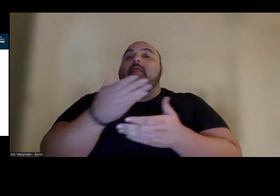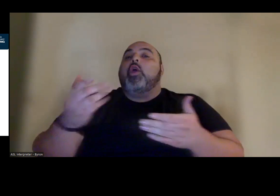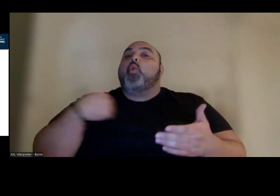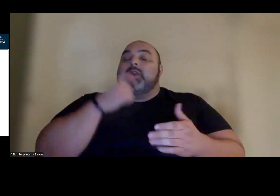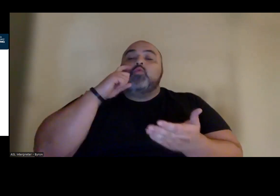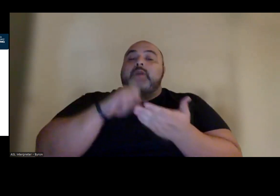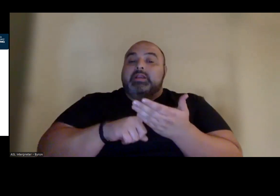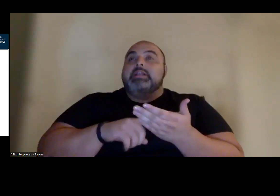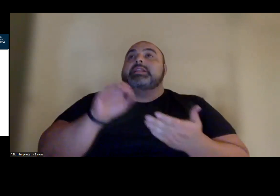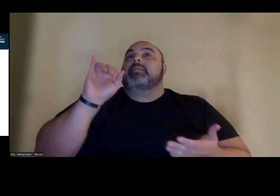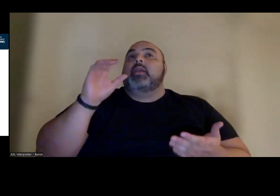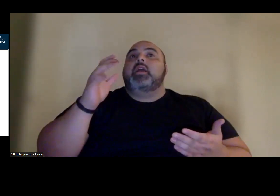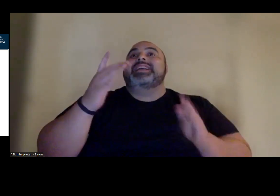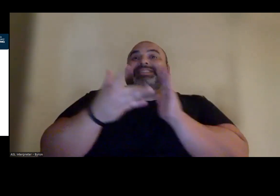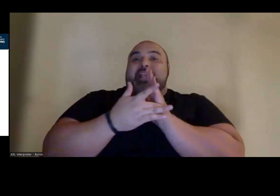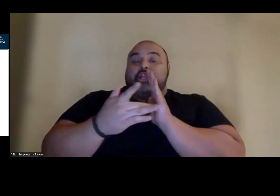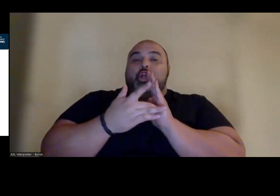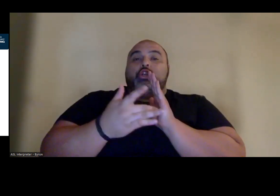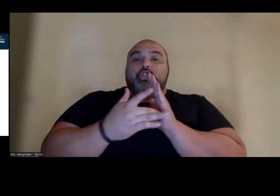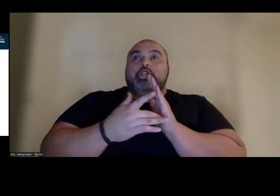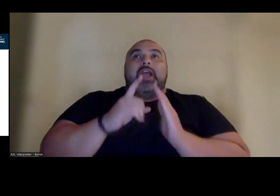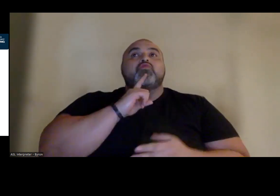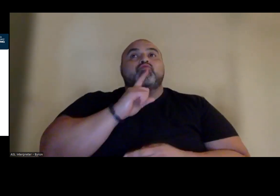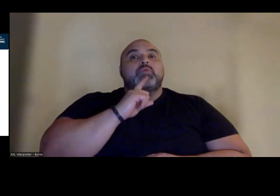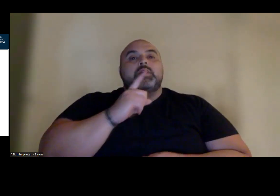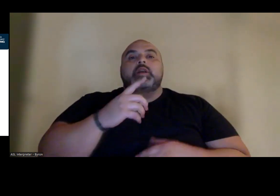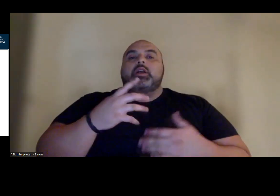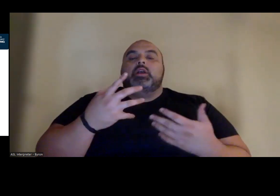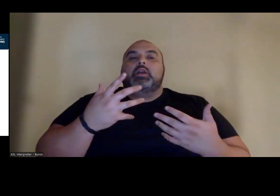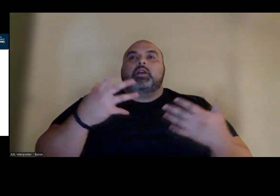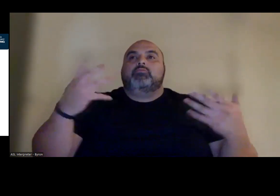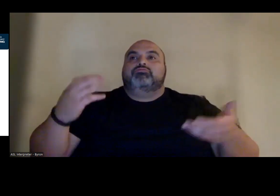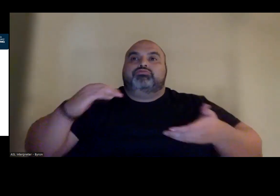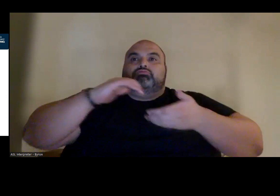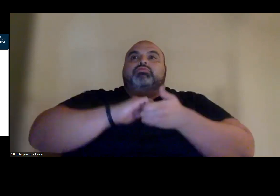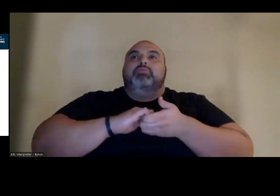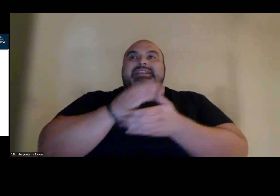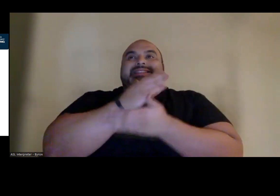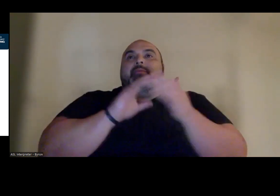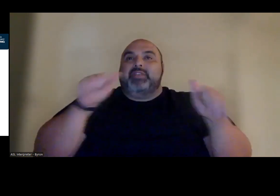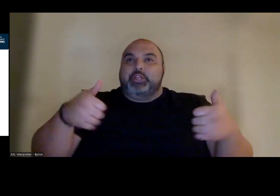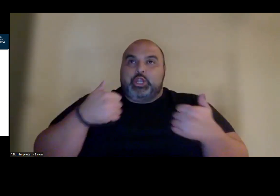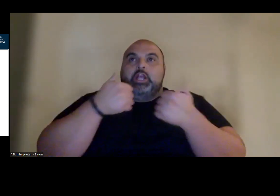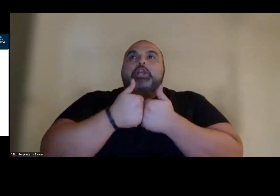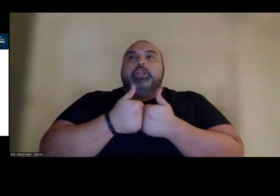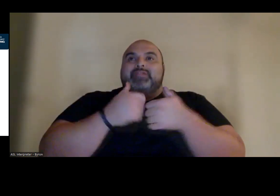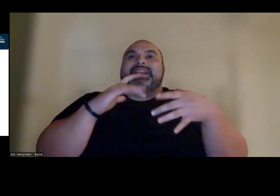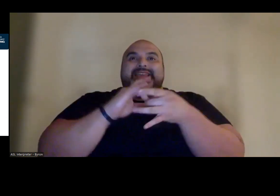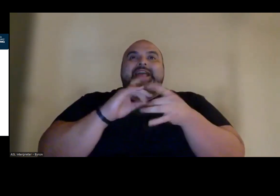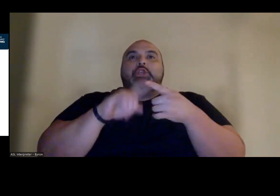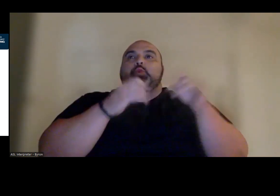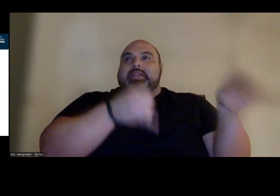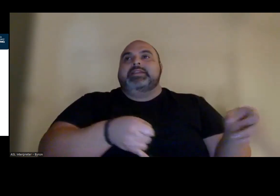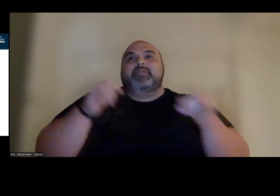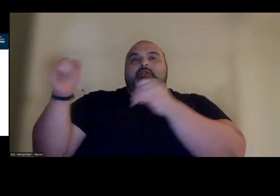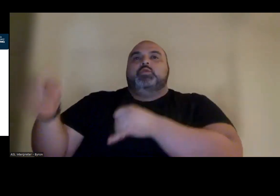recognize is that technology has definitely, uh, bridge some of the, the challenges in getting connected with individuals.